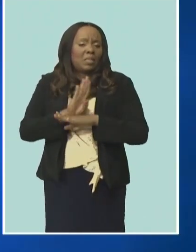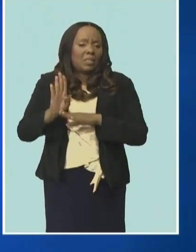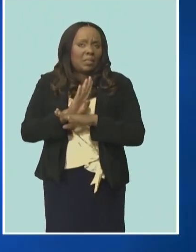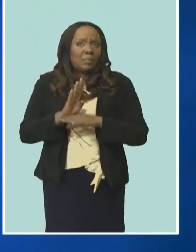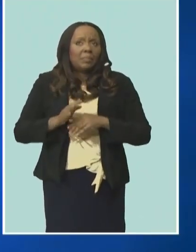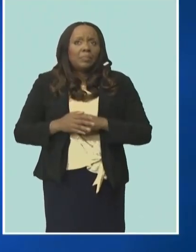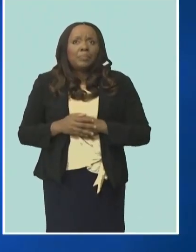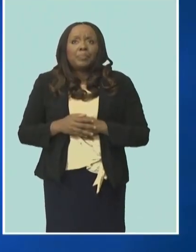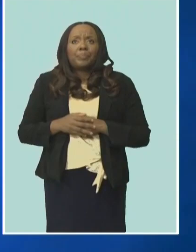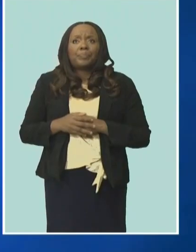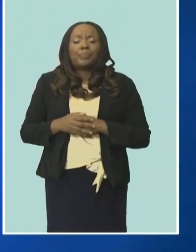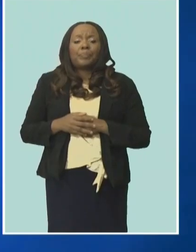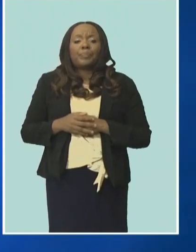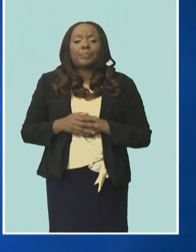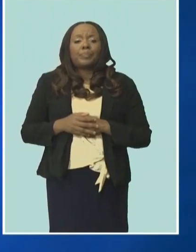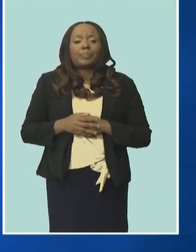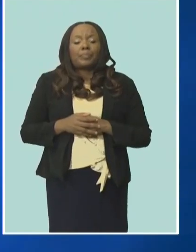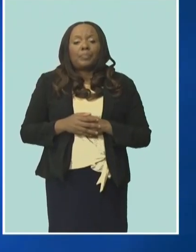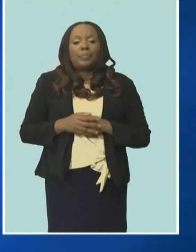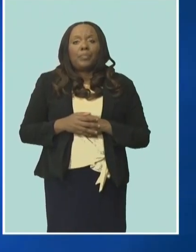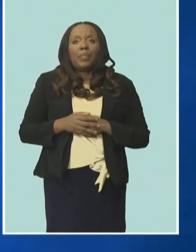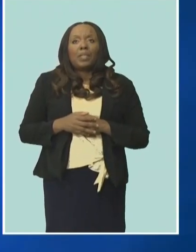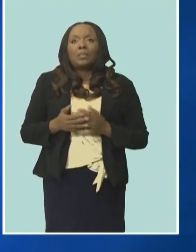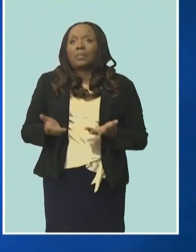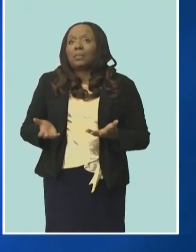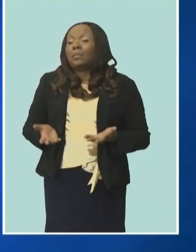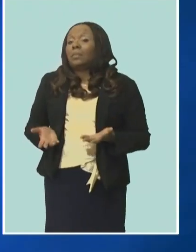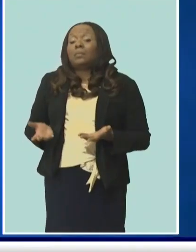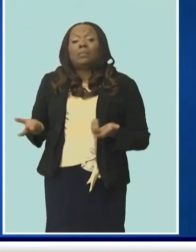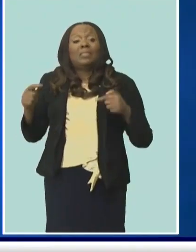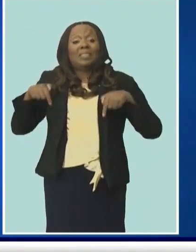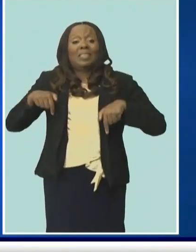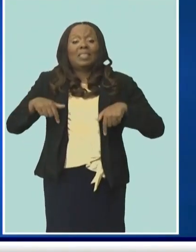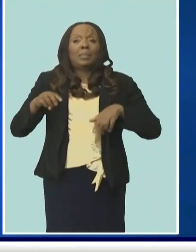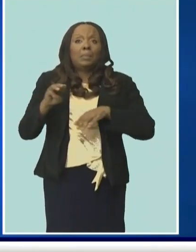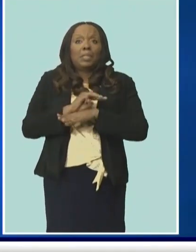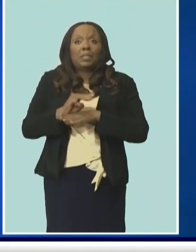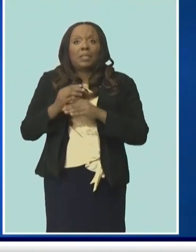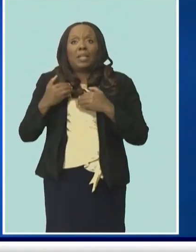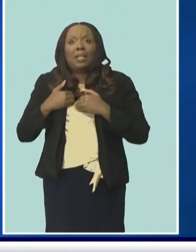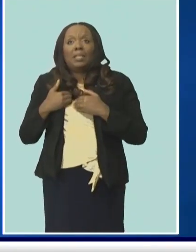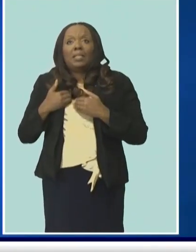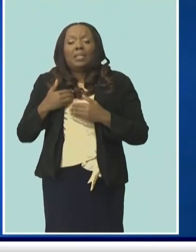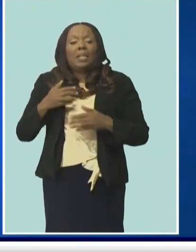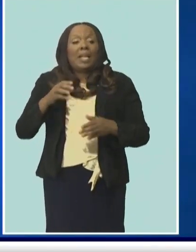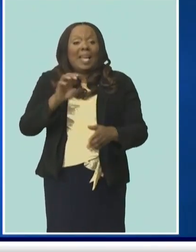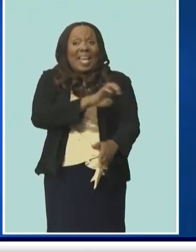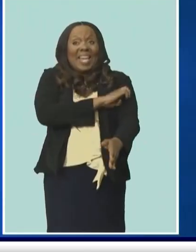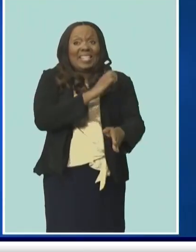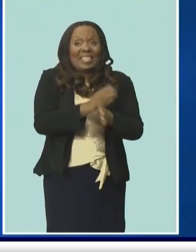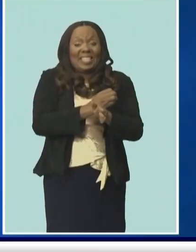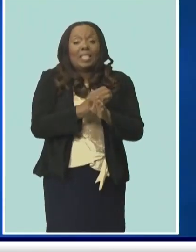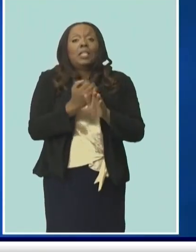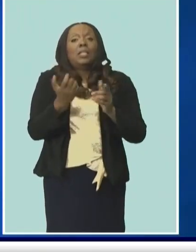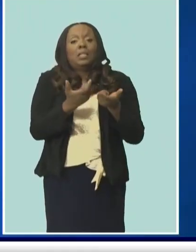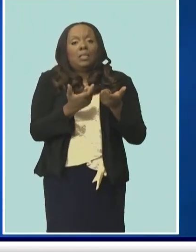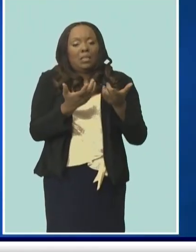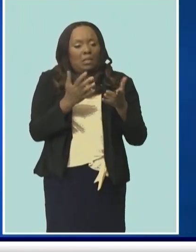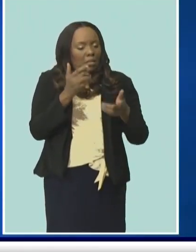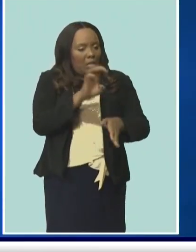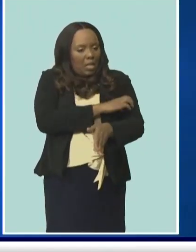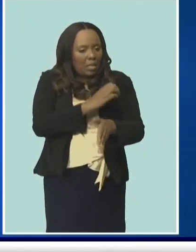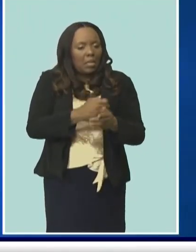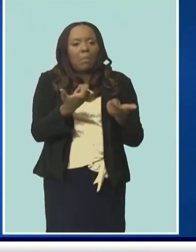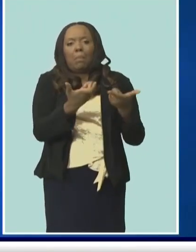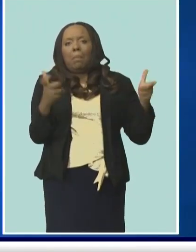This ministry actually is almost an oxymoron. You have energy, which is large, bulky, heavy,